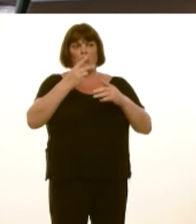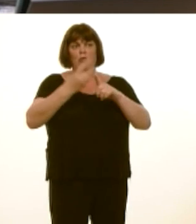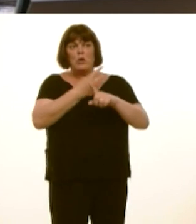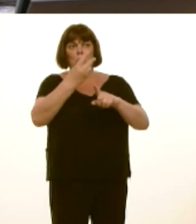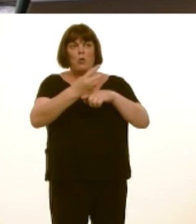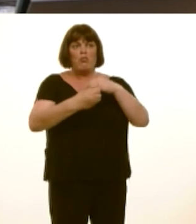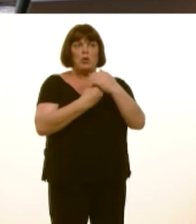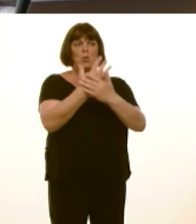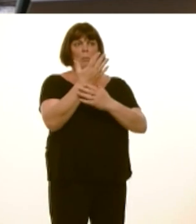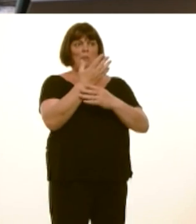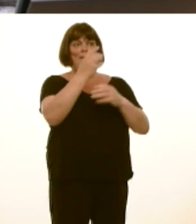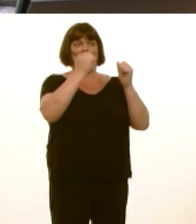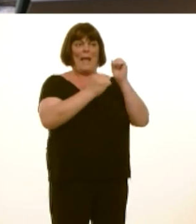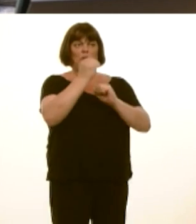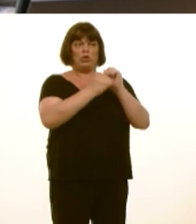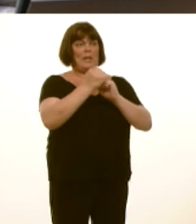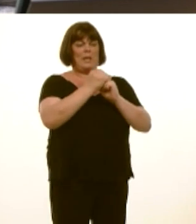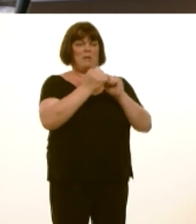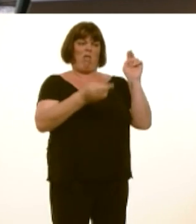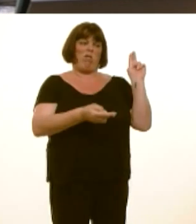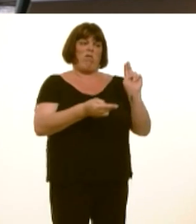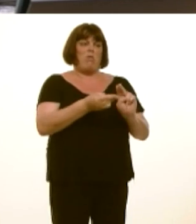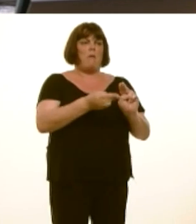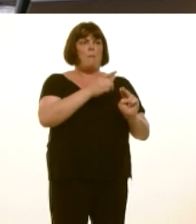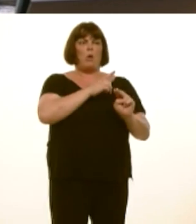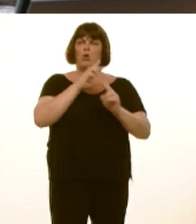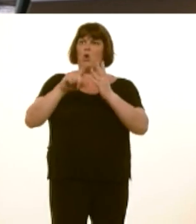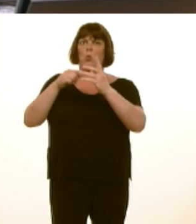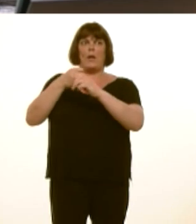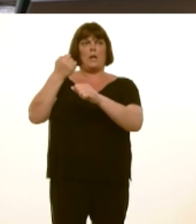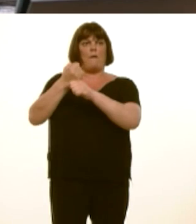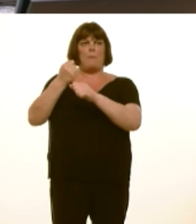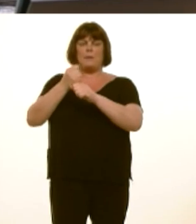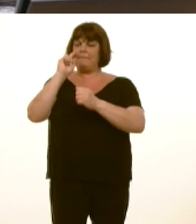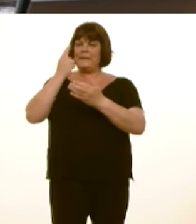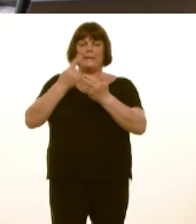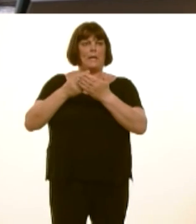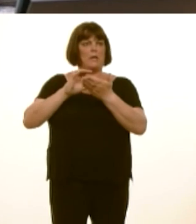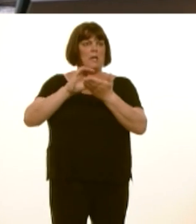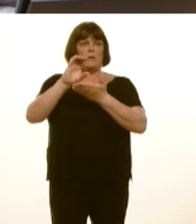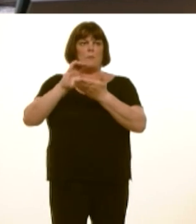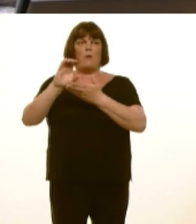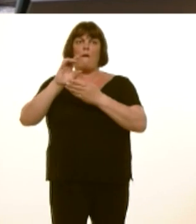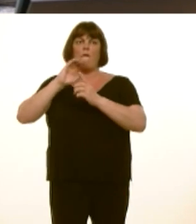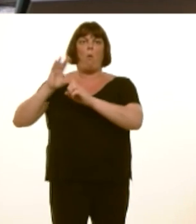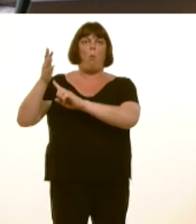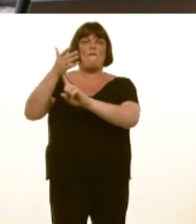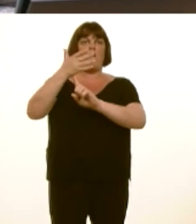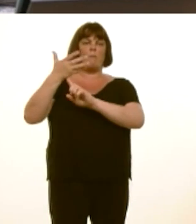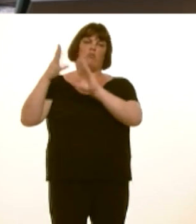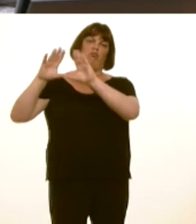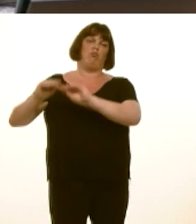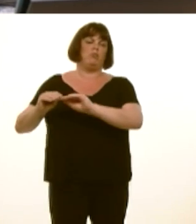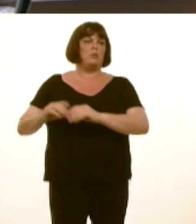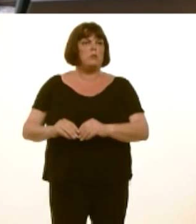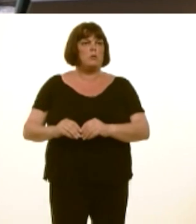are almost zero, given the UK government's decision recently to withdraw all subsidies from onshore wind, to withdraw all